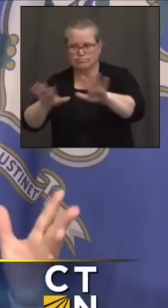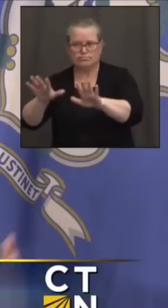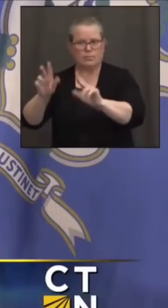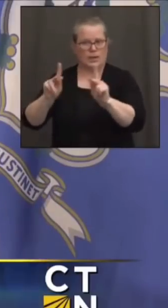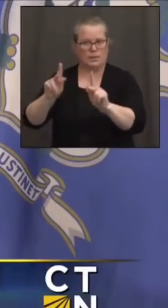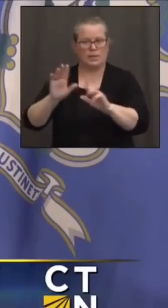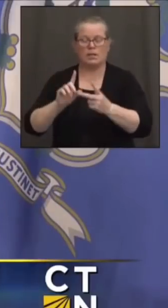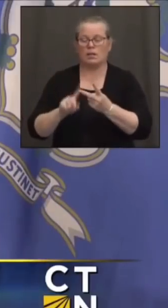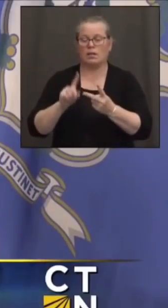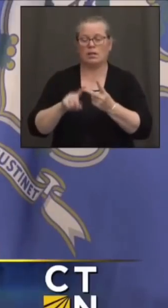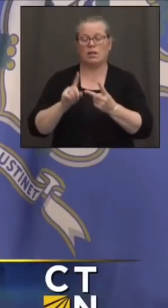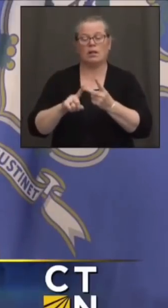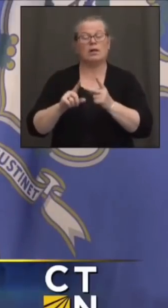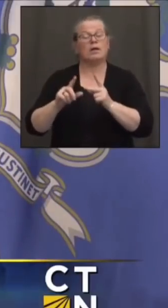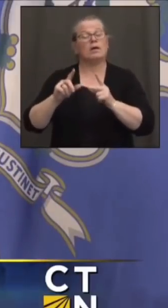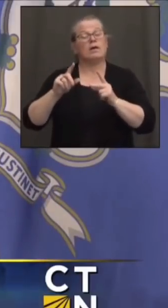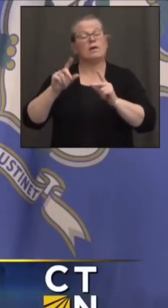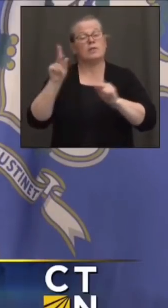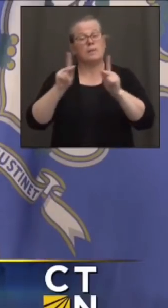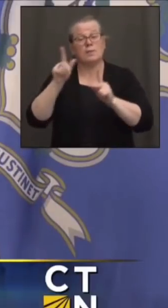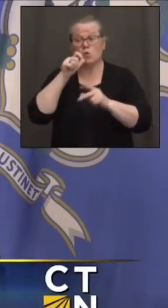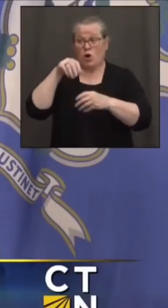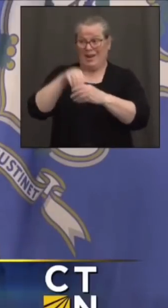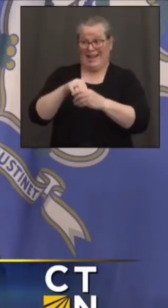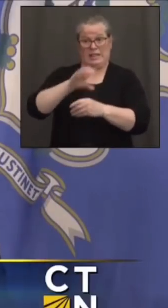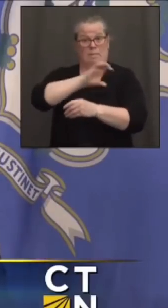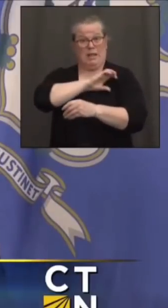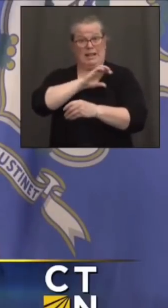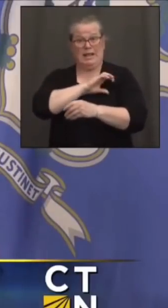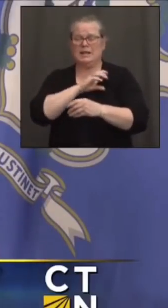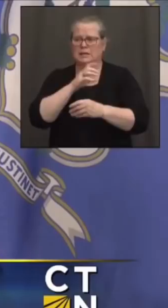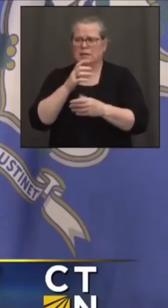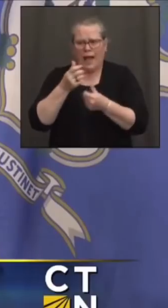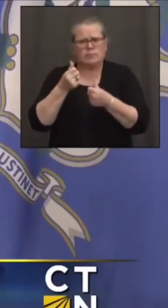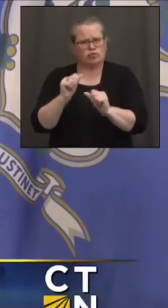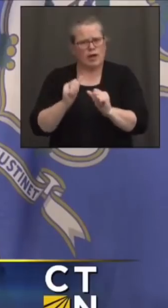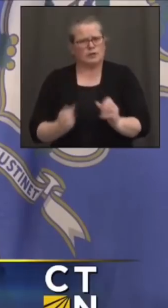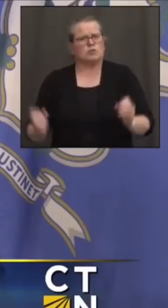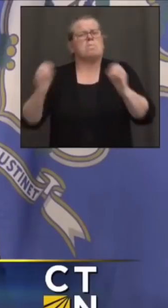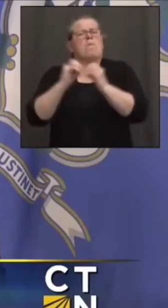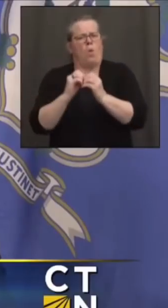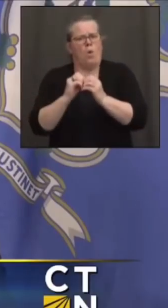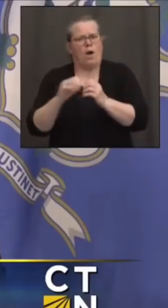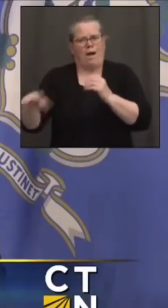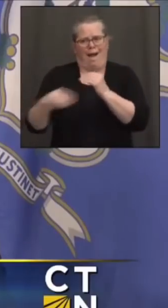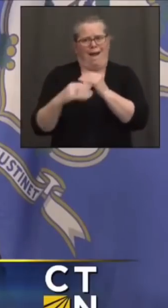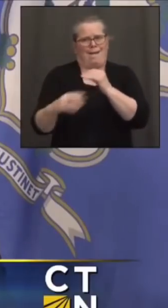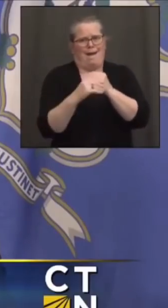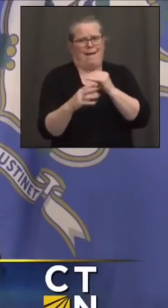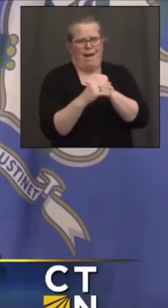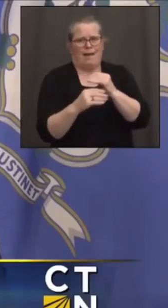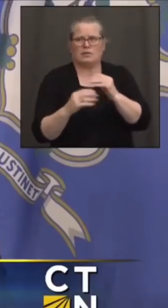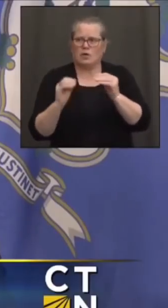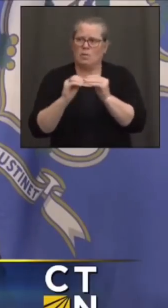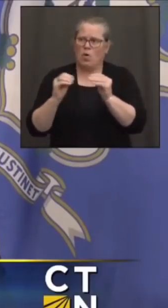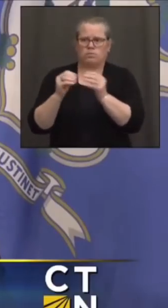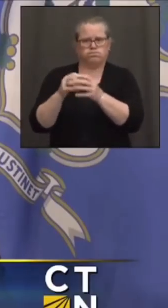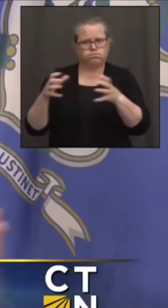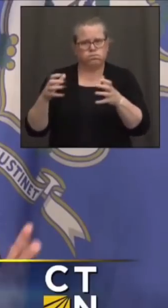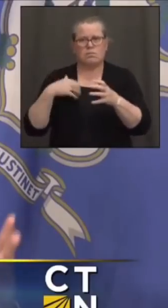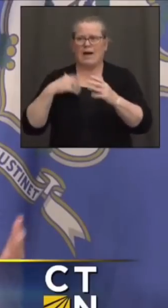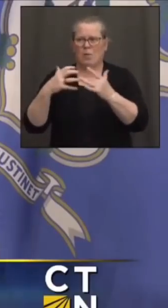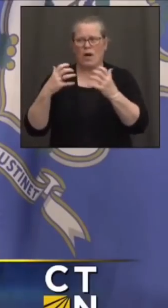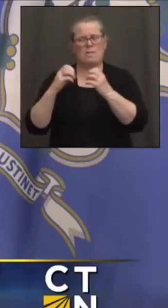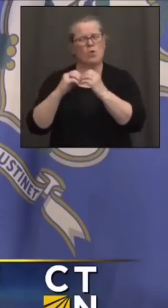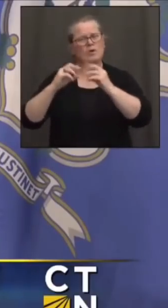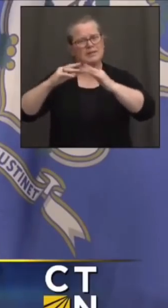sure we expand the ranks of people who are in our police force, and in particular, I'm paying attention to our state police. I want that to be a much more diverse group